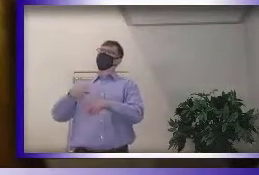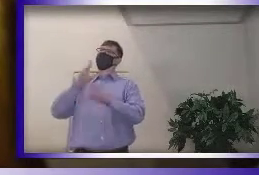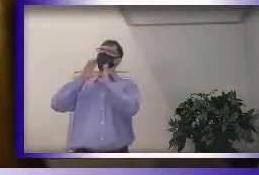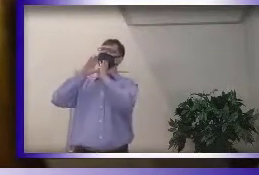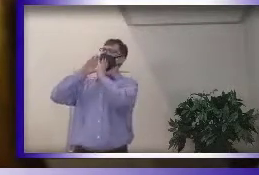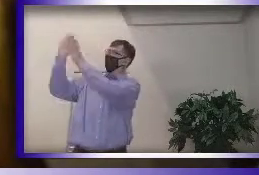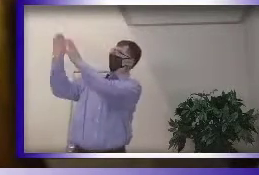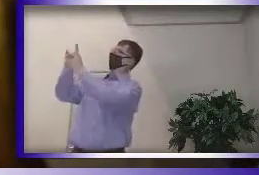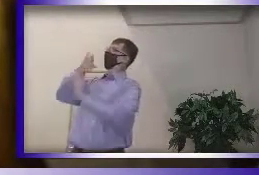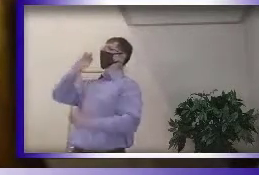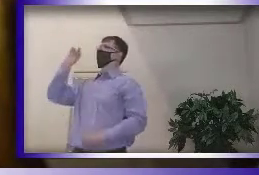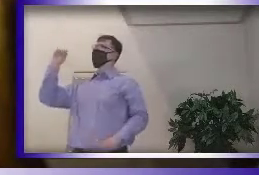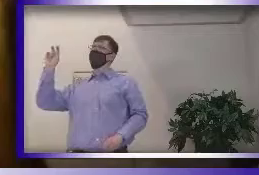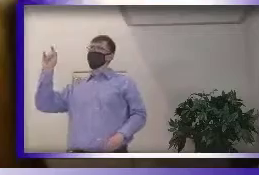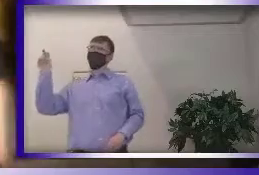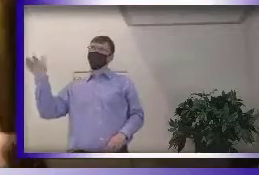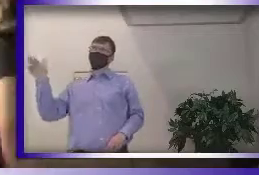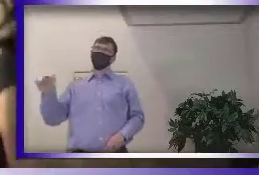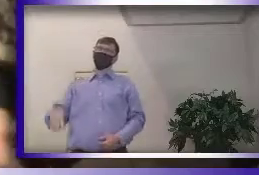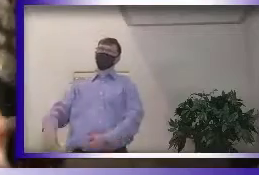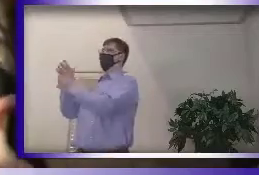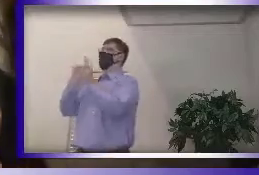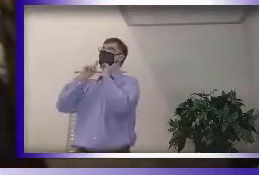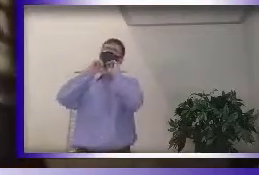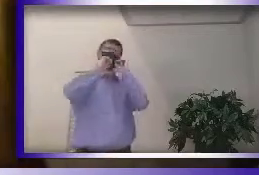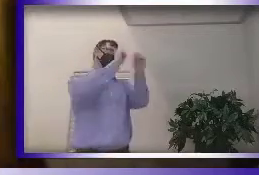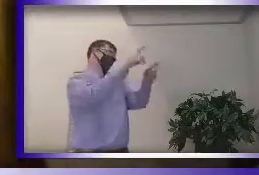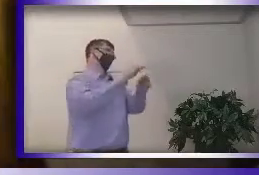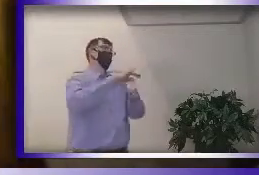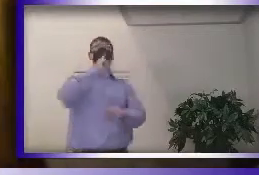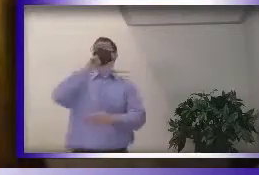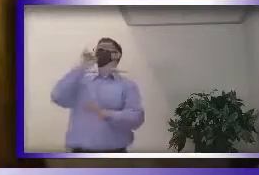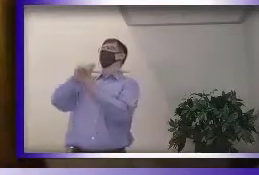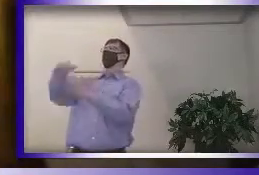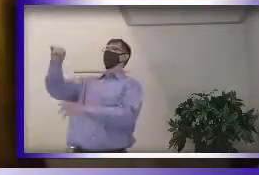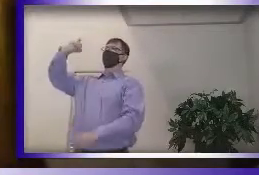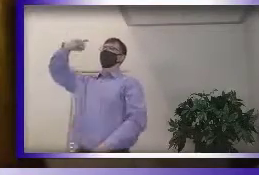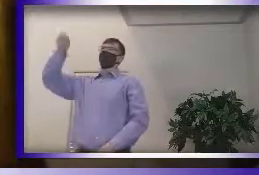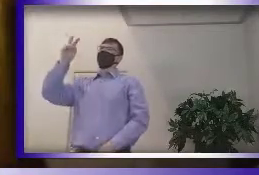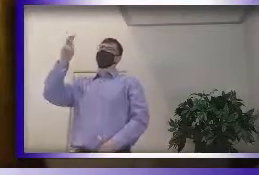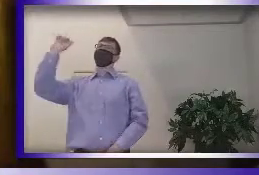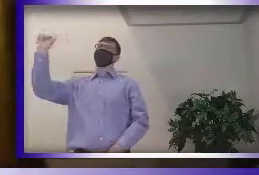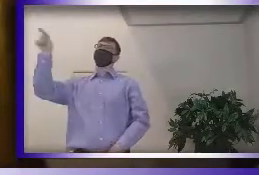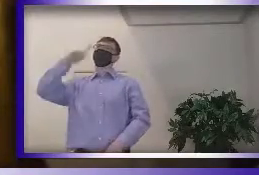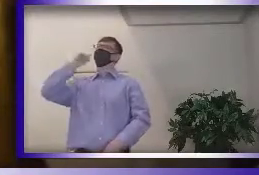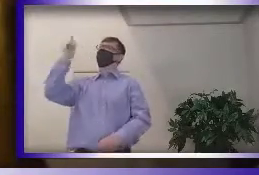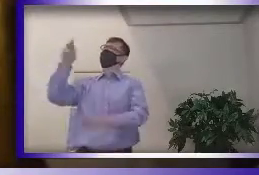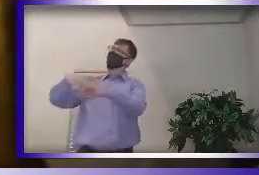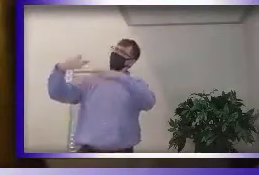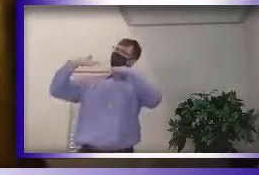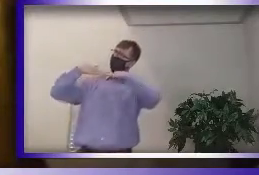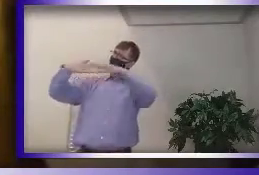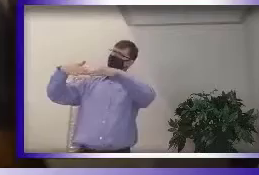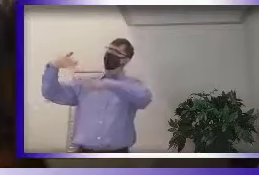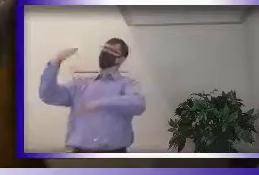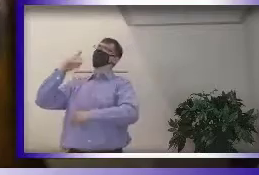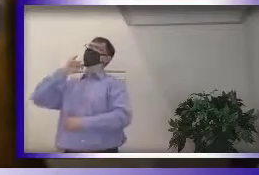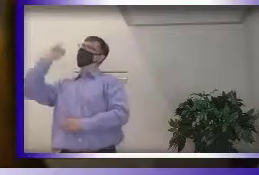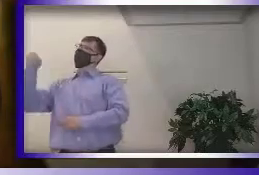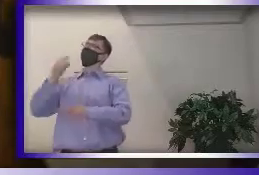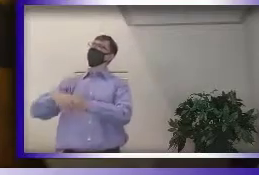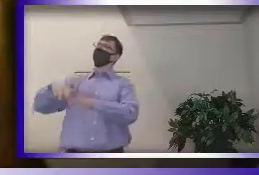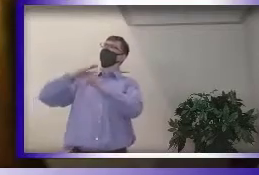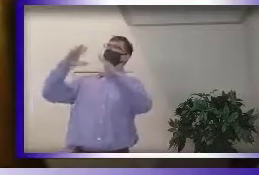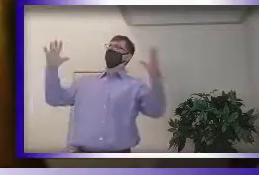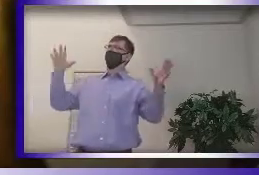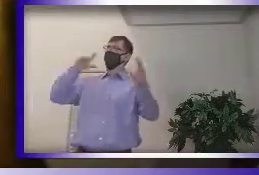Even if they are the public defender of San Diego, even if they are some muckety-muck, if you will not answer to the